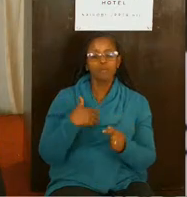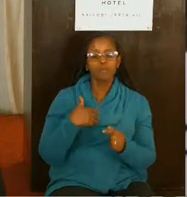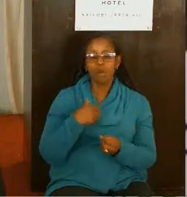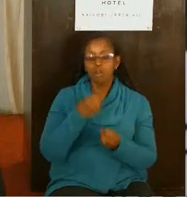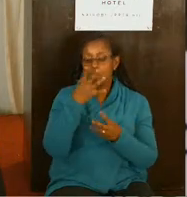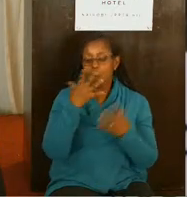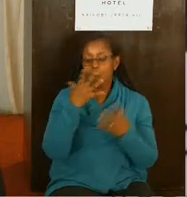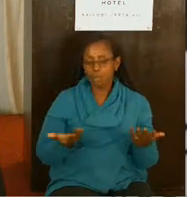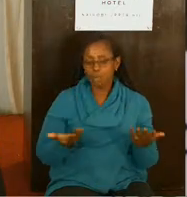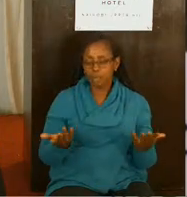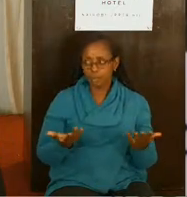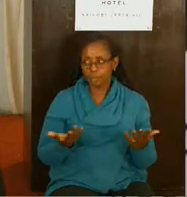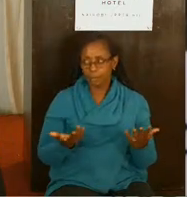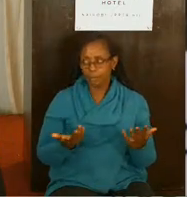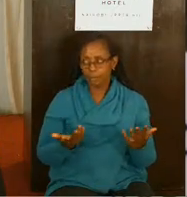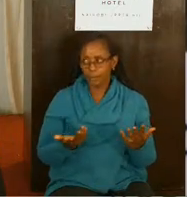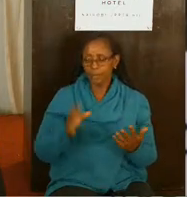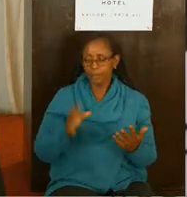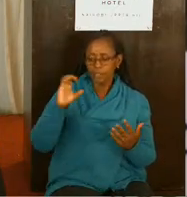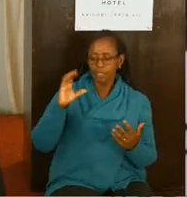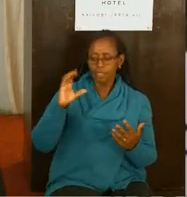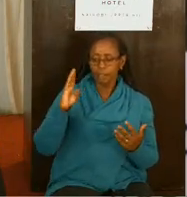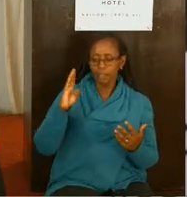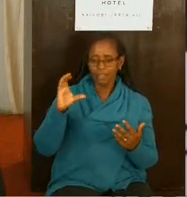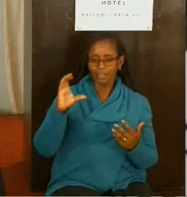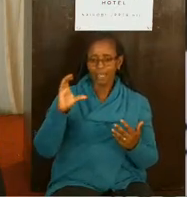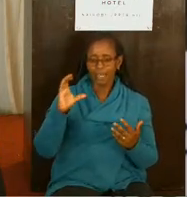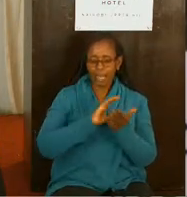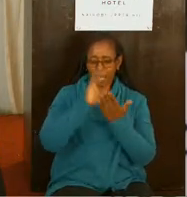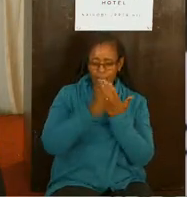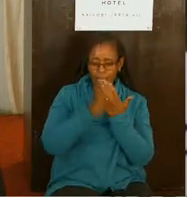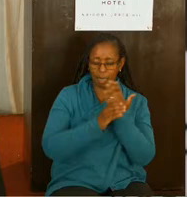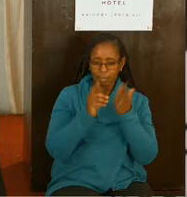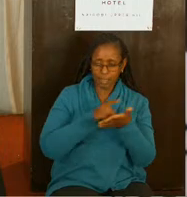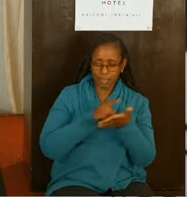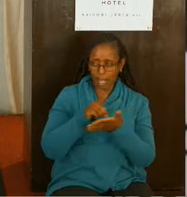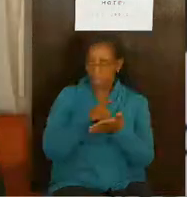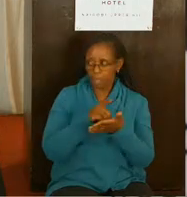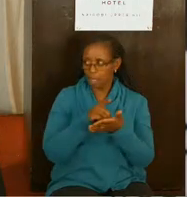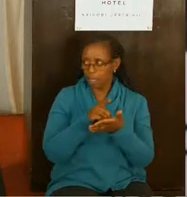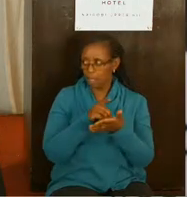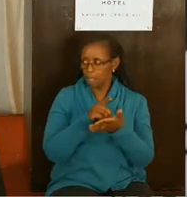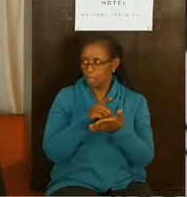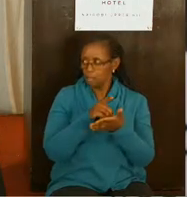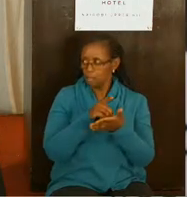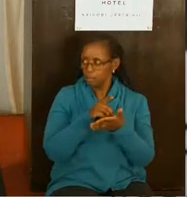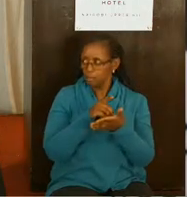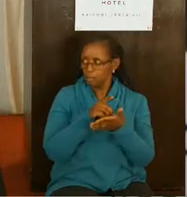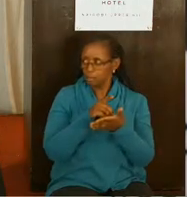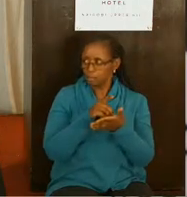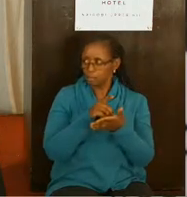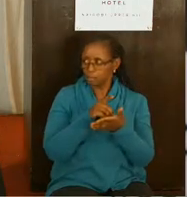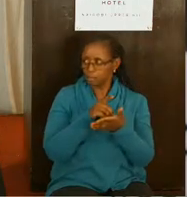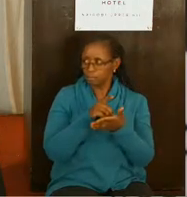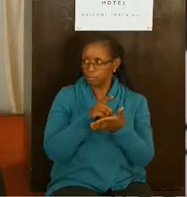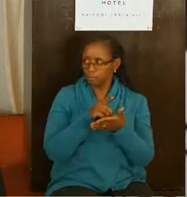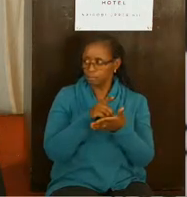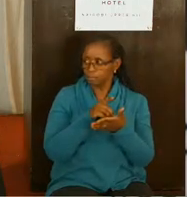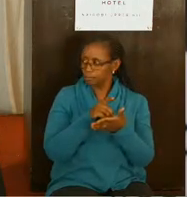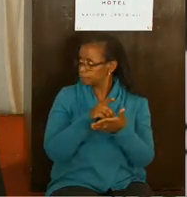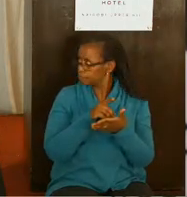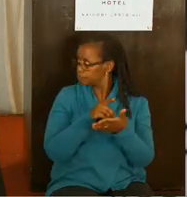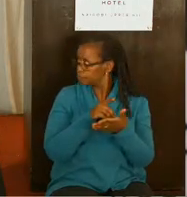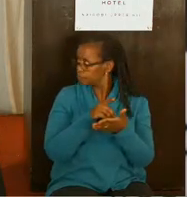is that the CBC curriculum design um I I